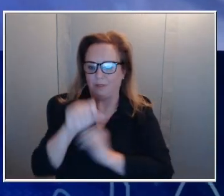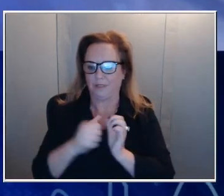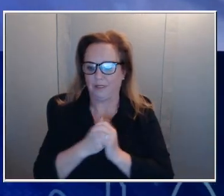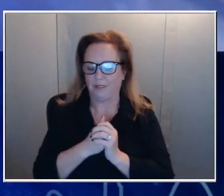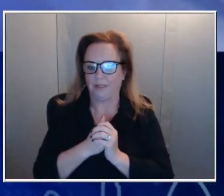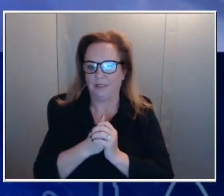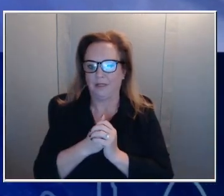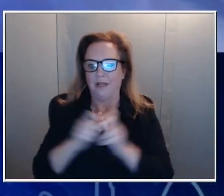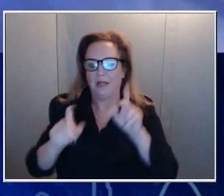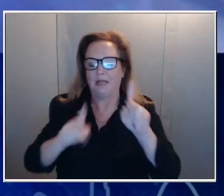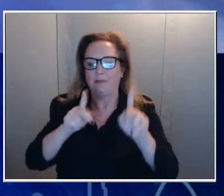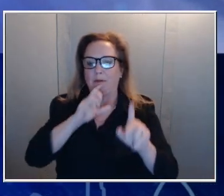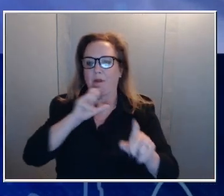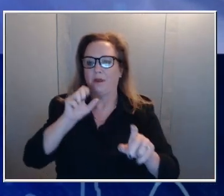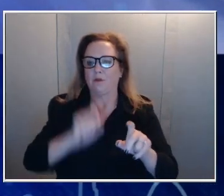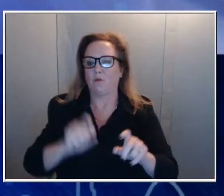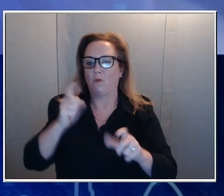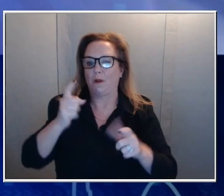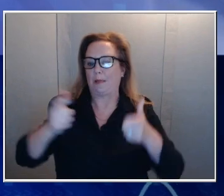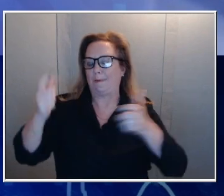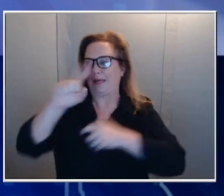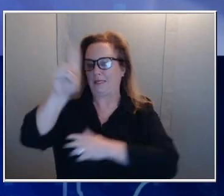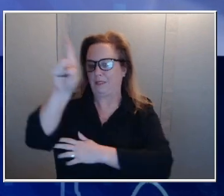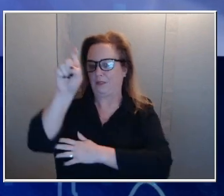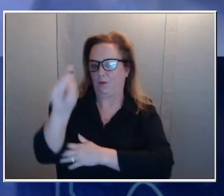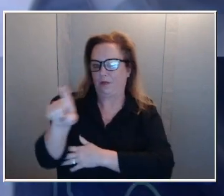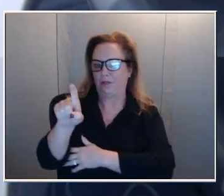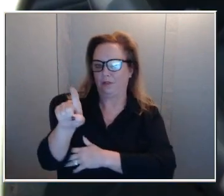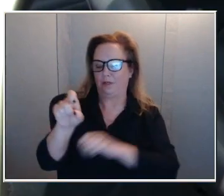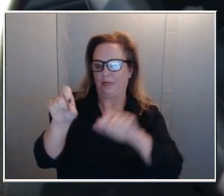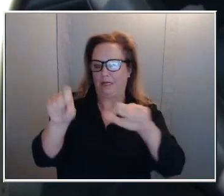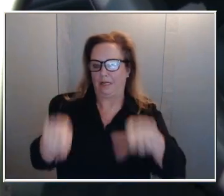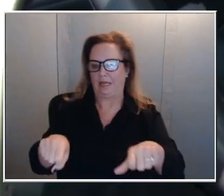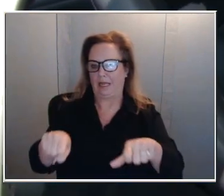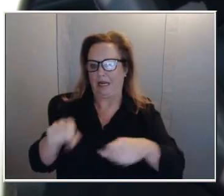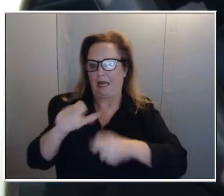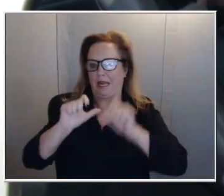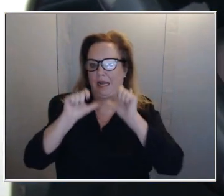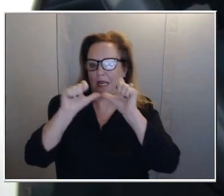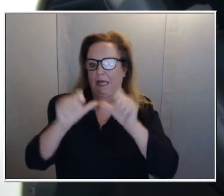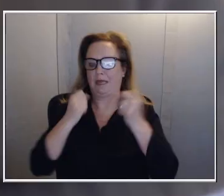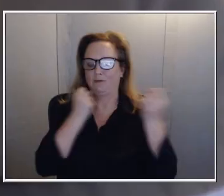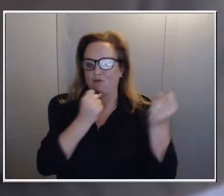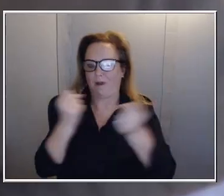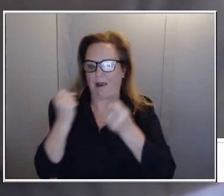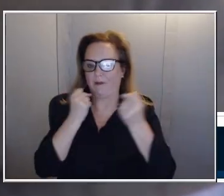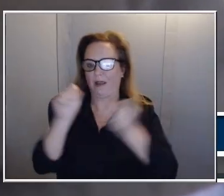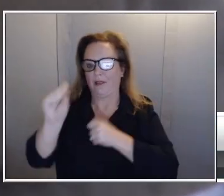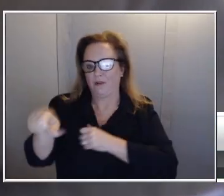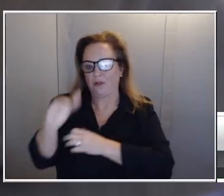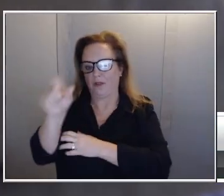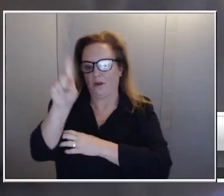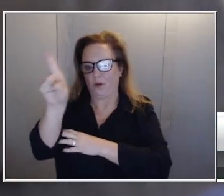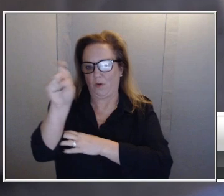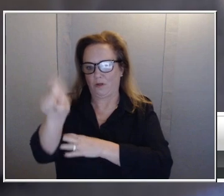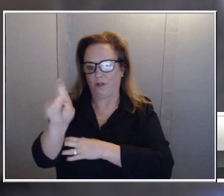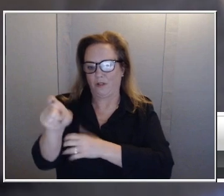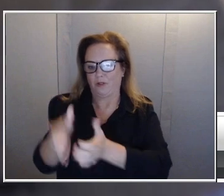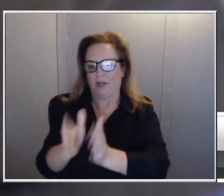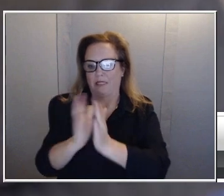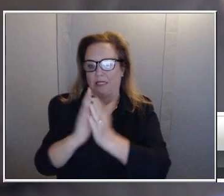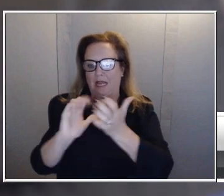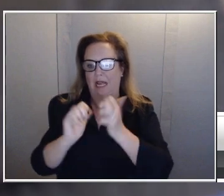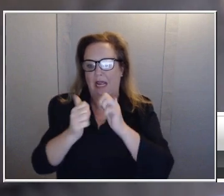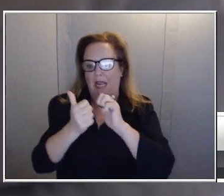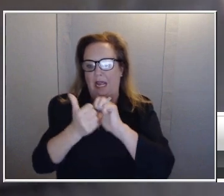As people get older, one of the biggest questions is, can I keep driving? But there's another question they should consider. How can I keep